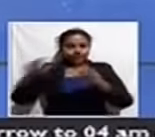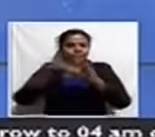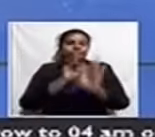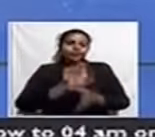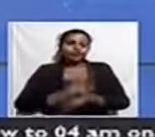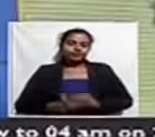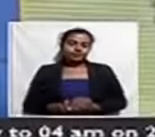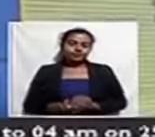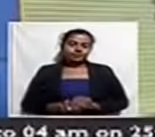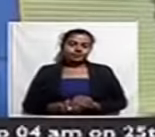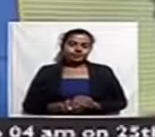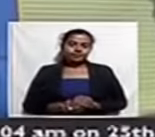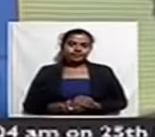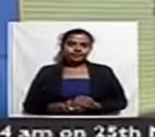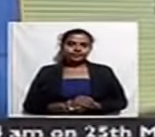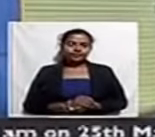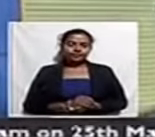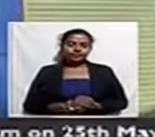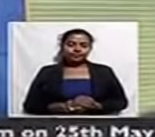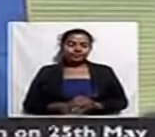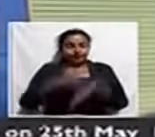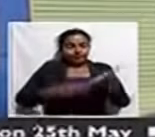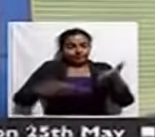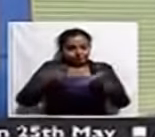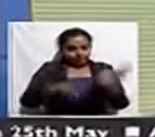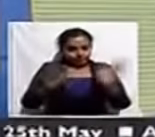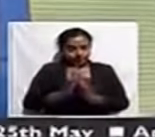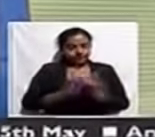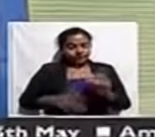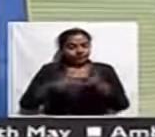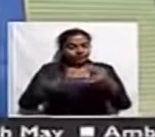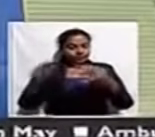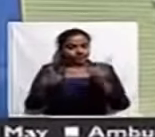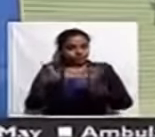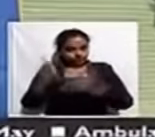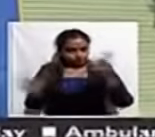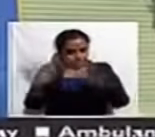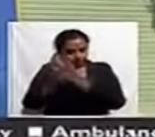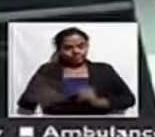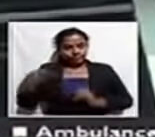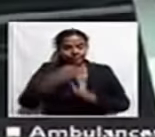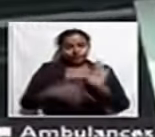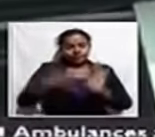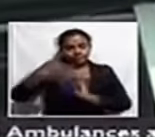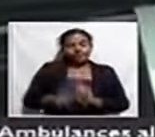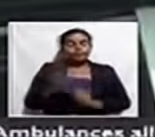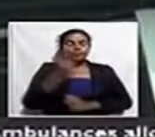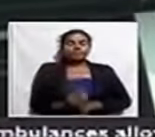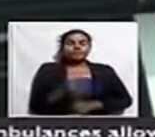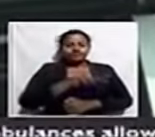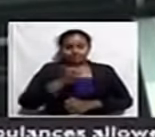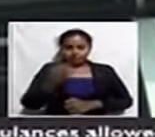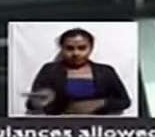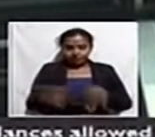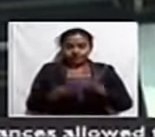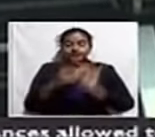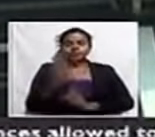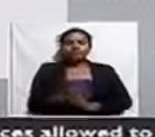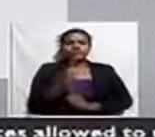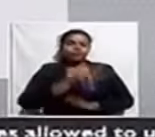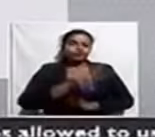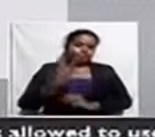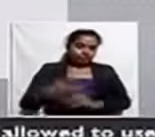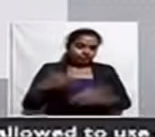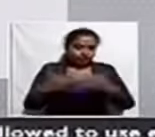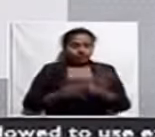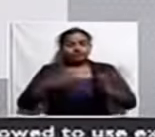The election for the office bearers of Sri Lanka cricket for the years 2021 to 2023 was held via Zoom technology today.